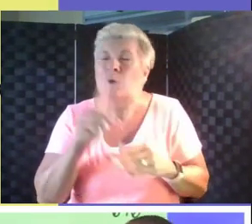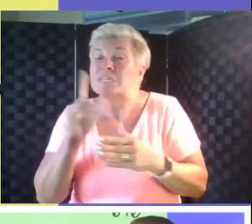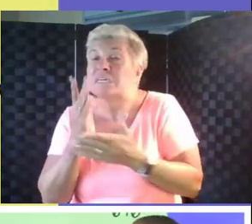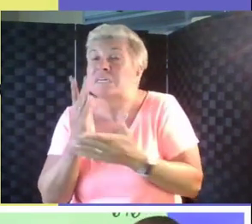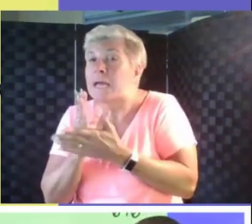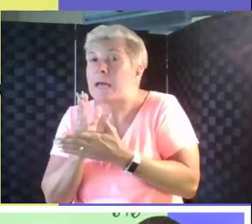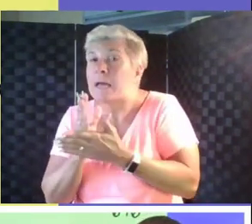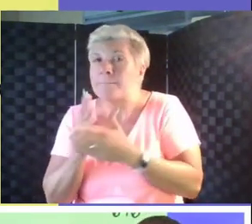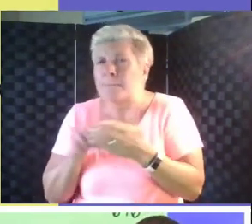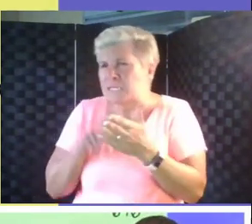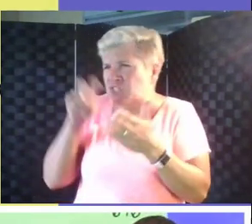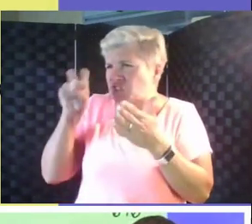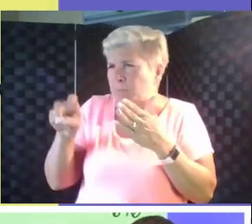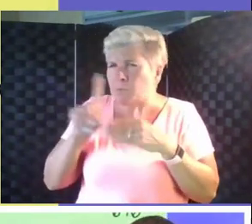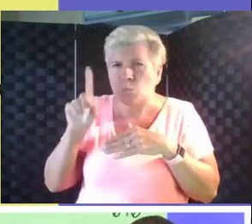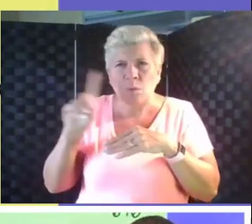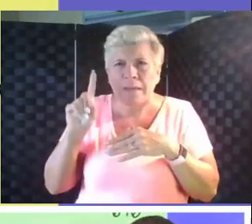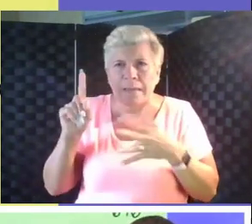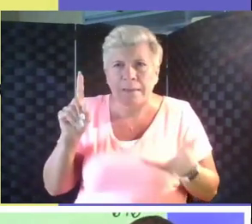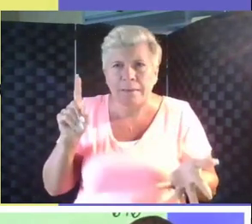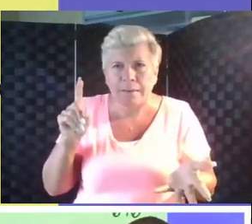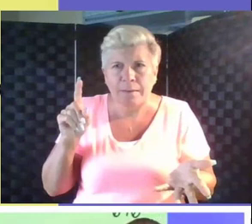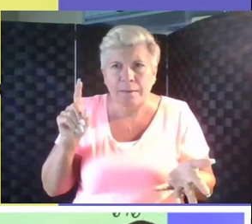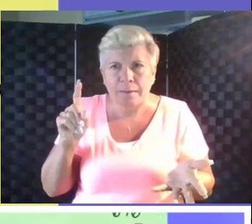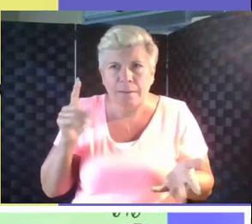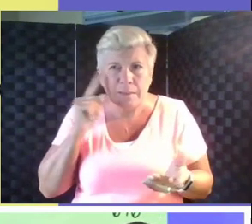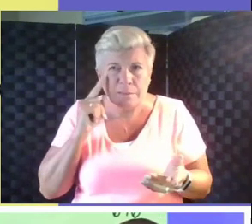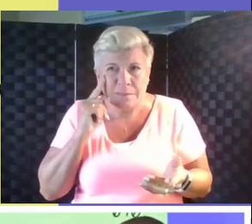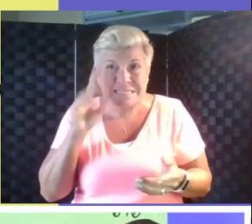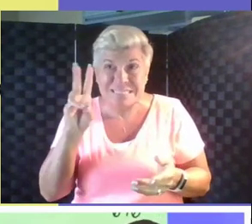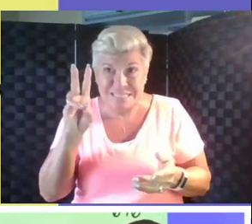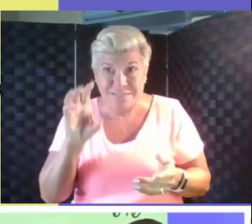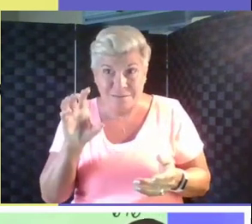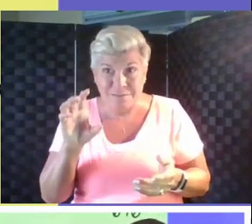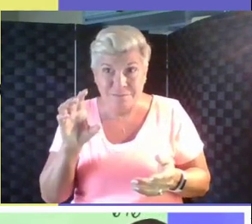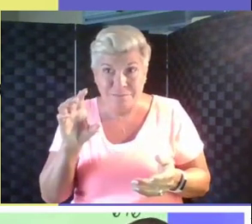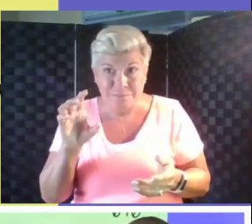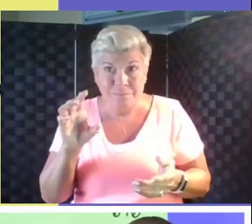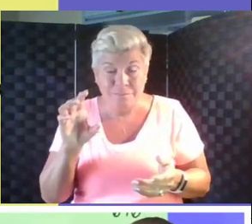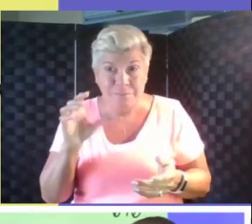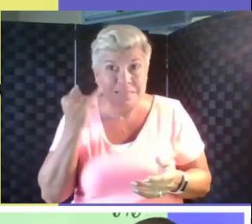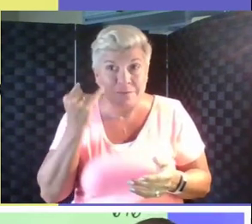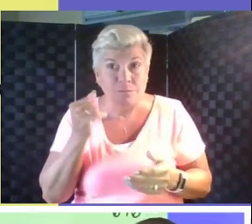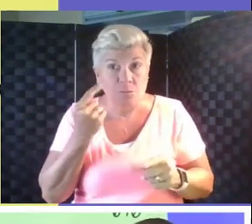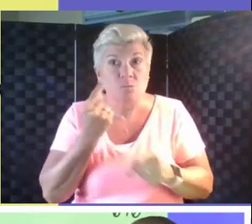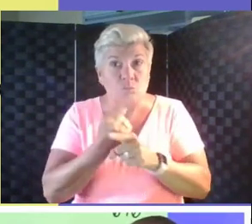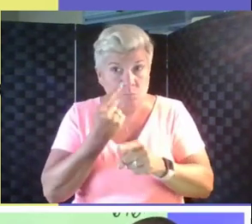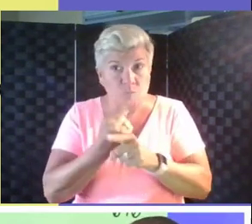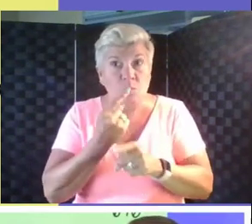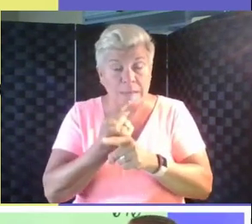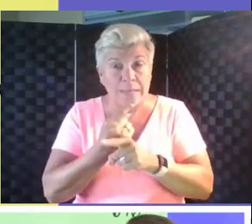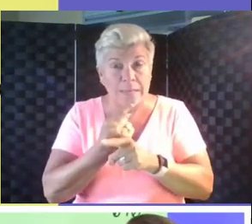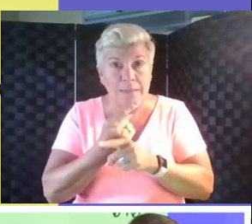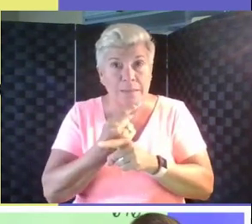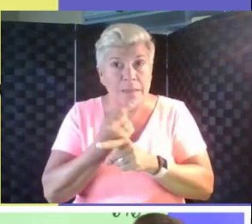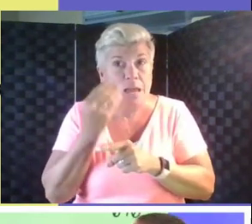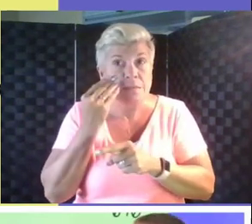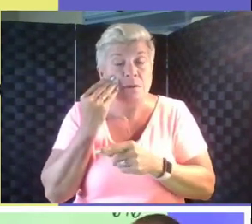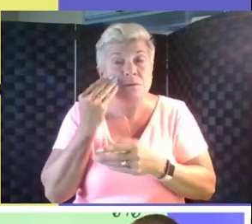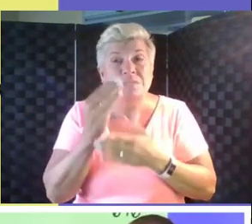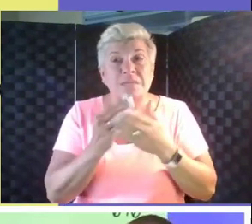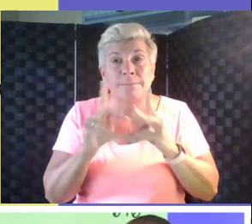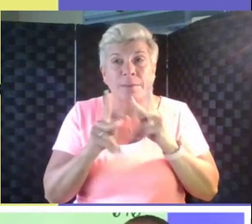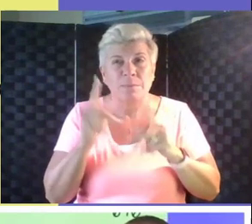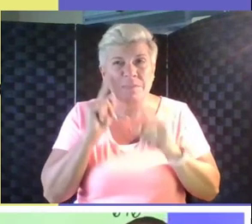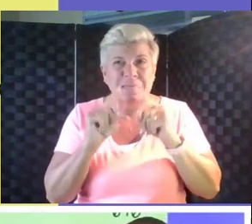should my next jump be to? Are you thinking 600? If you are, then you're right on. I know some people